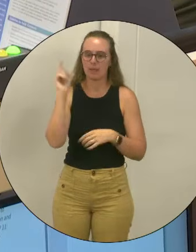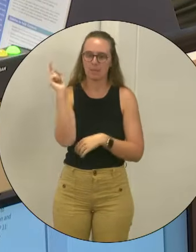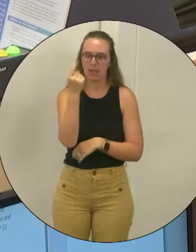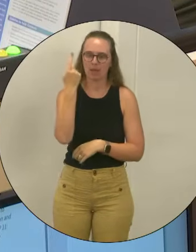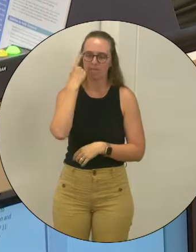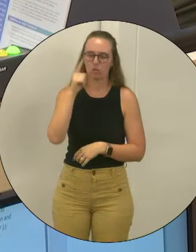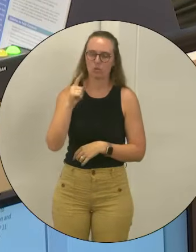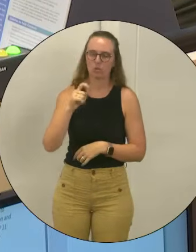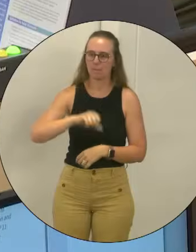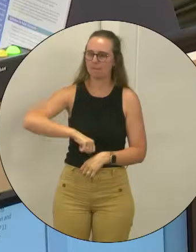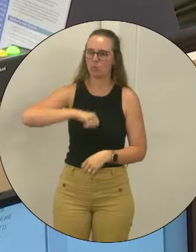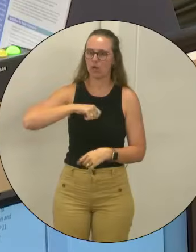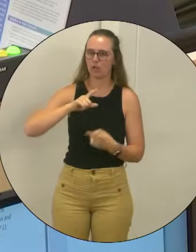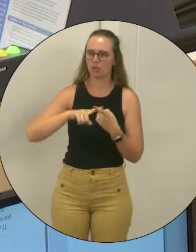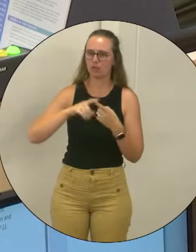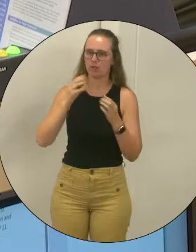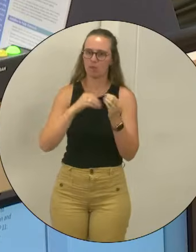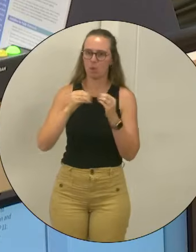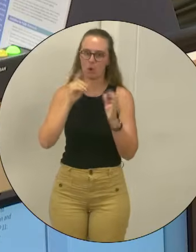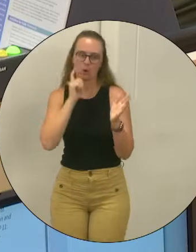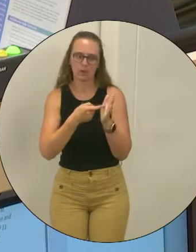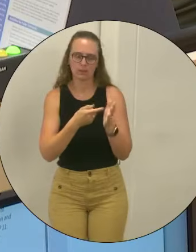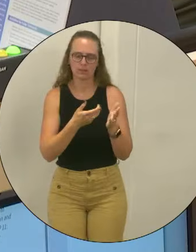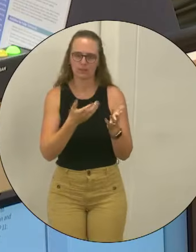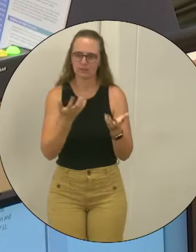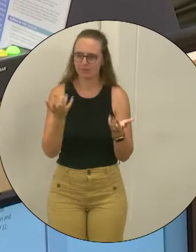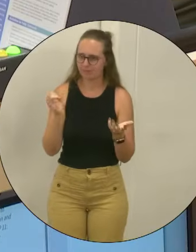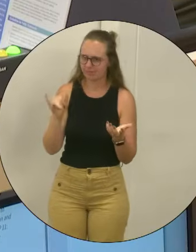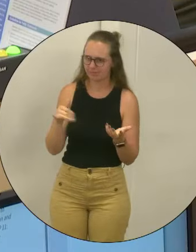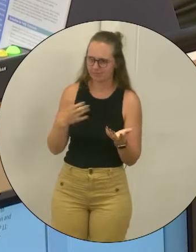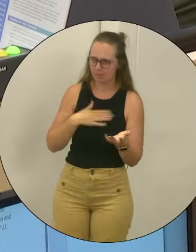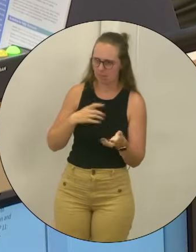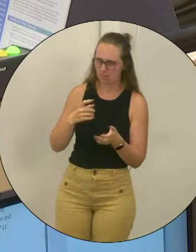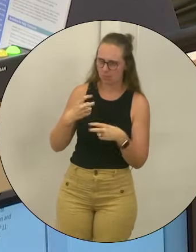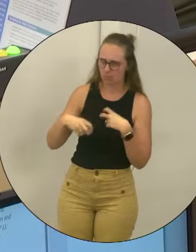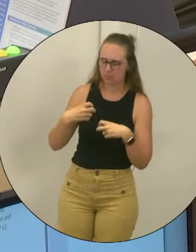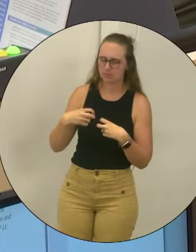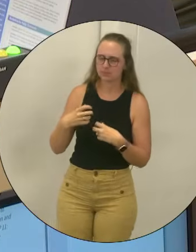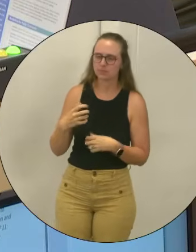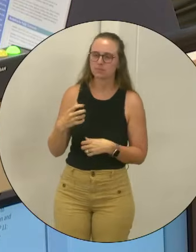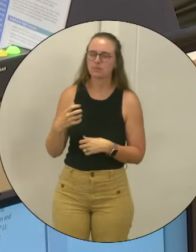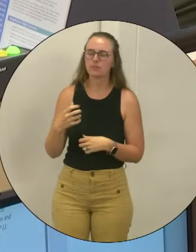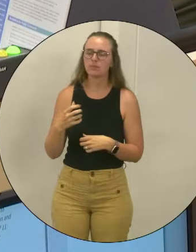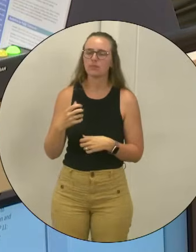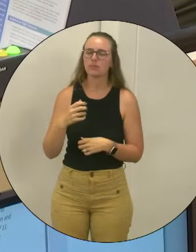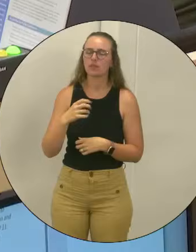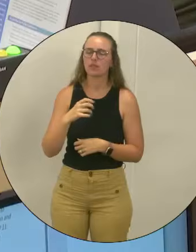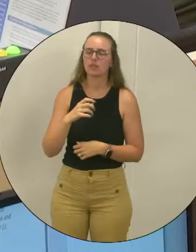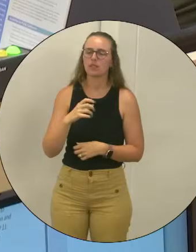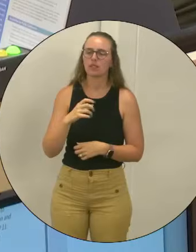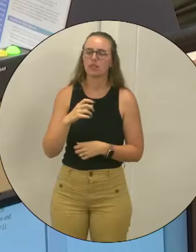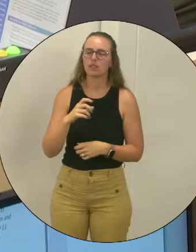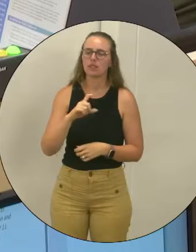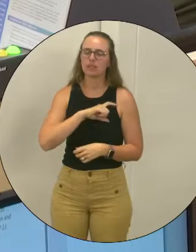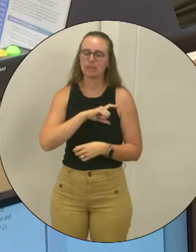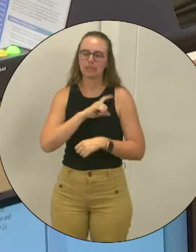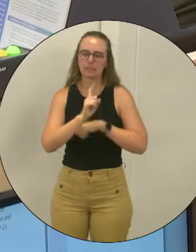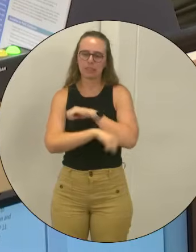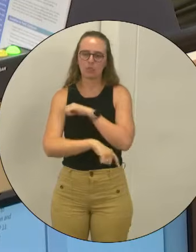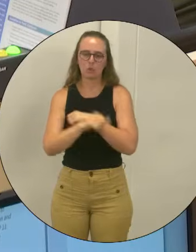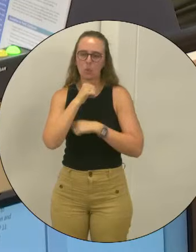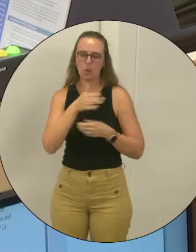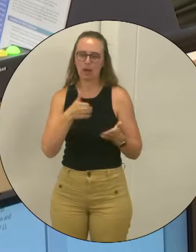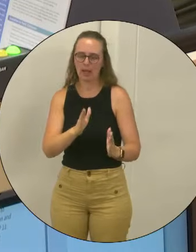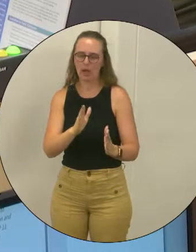for pride to be more acknowledged. Well, here's my issue. There's the police detention. They won't